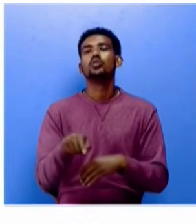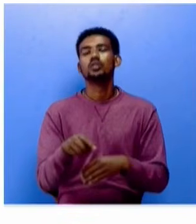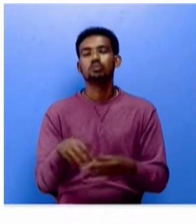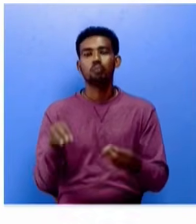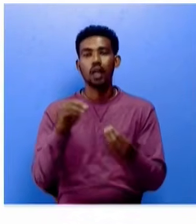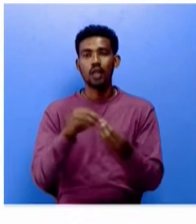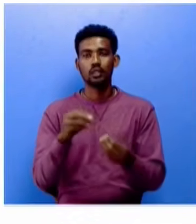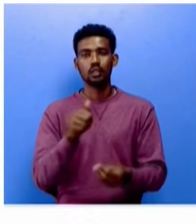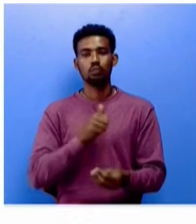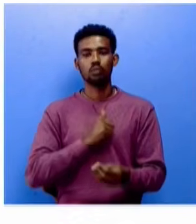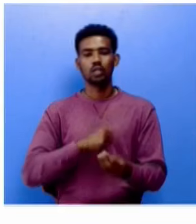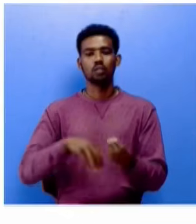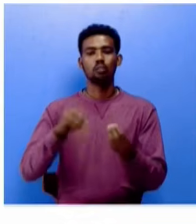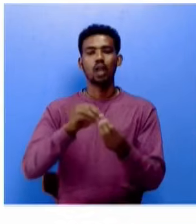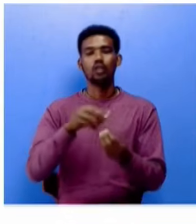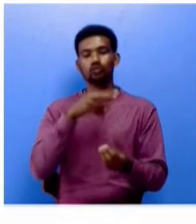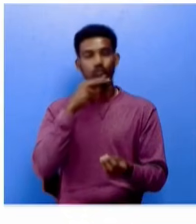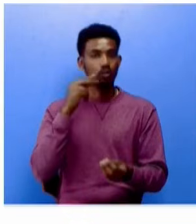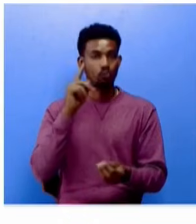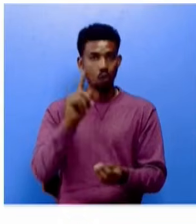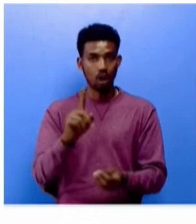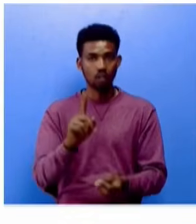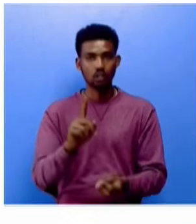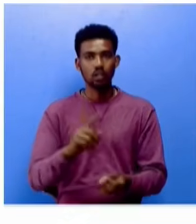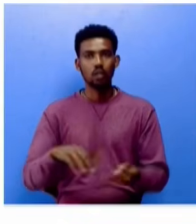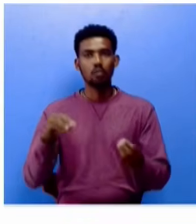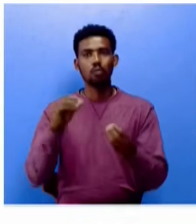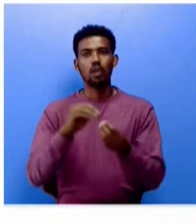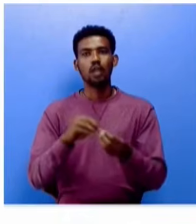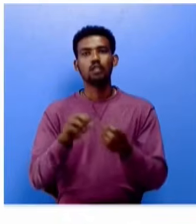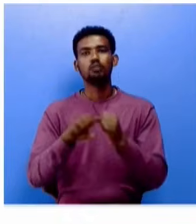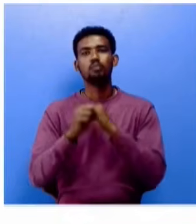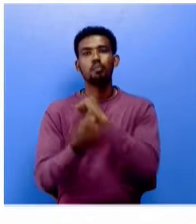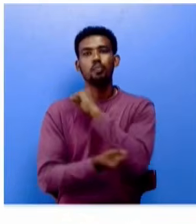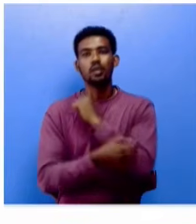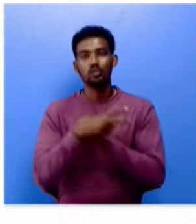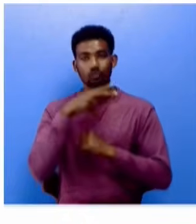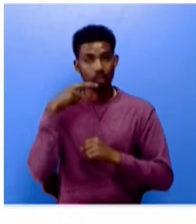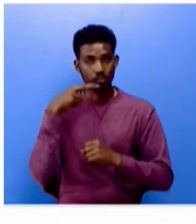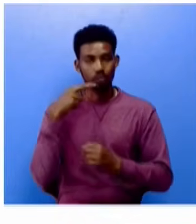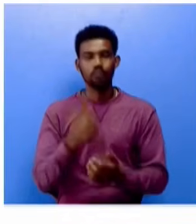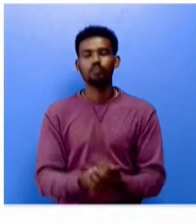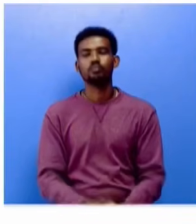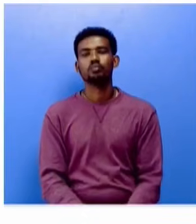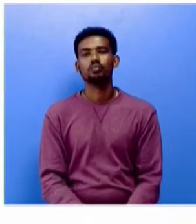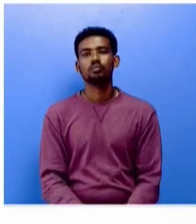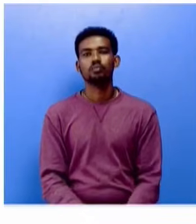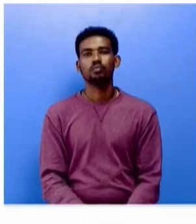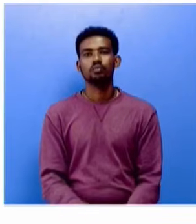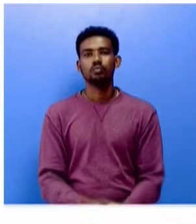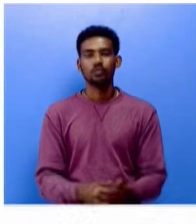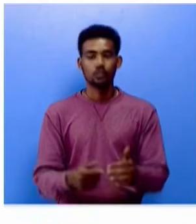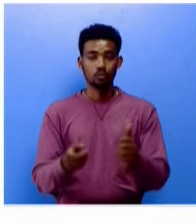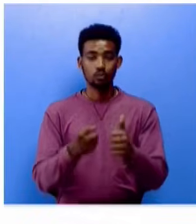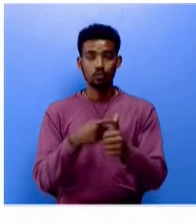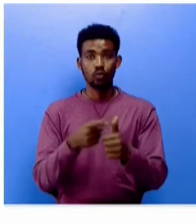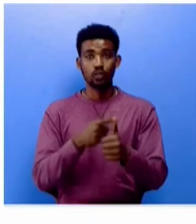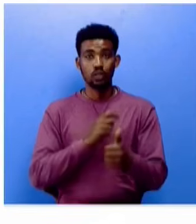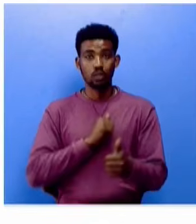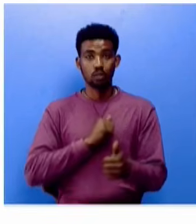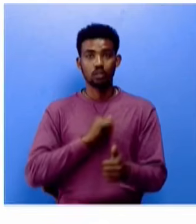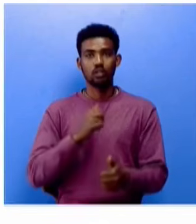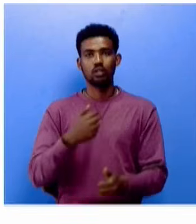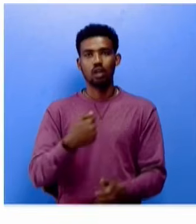When we say here, should I. Should is here, the subject is I. Should,